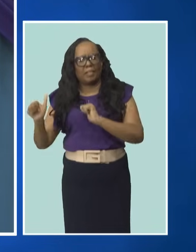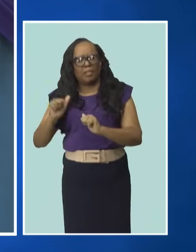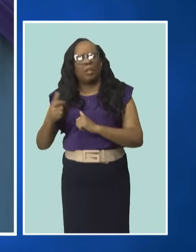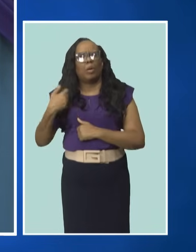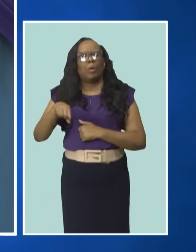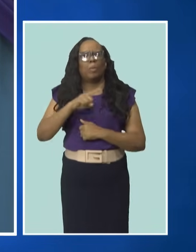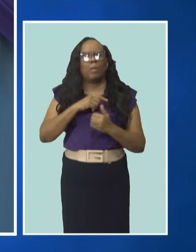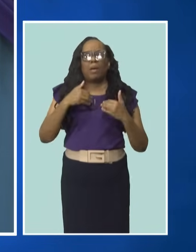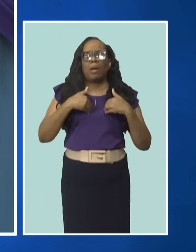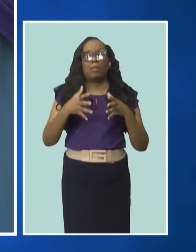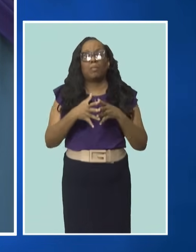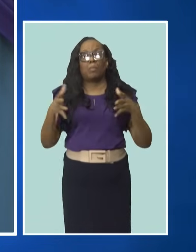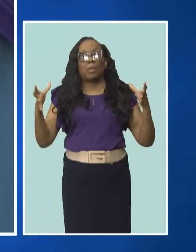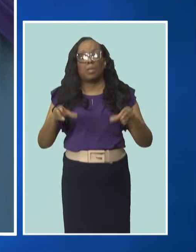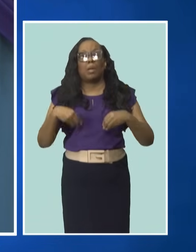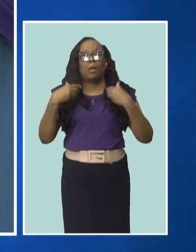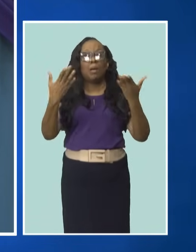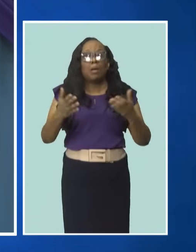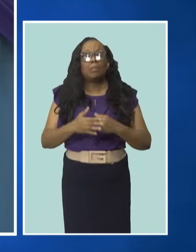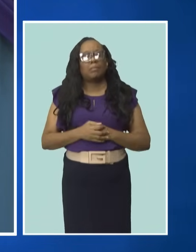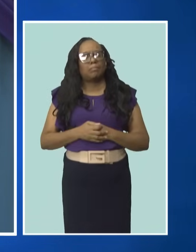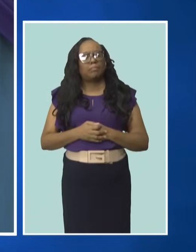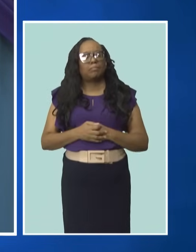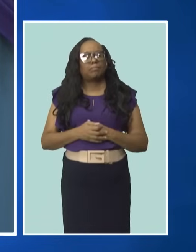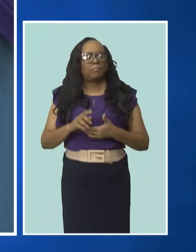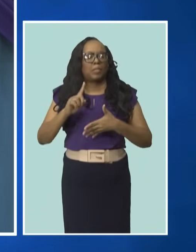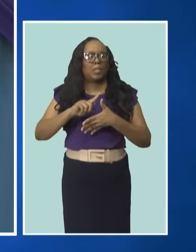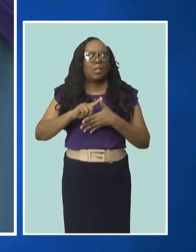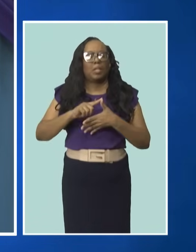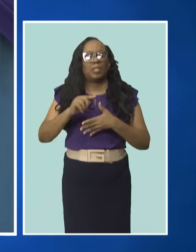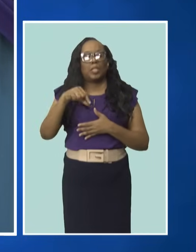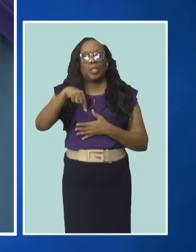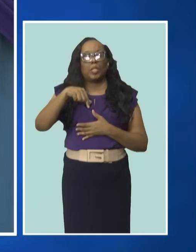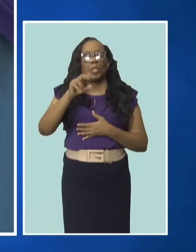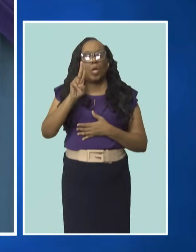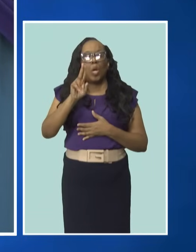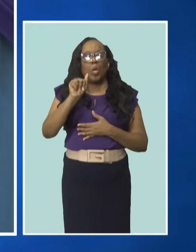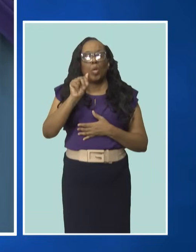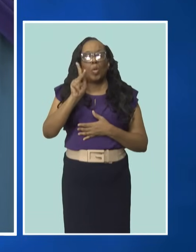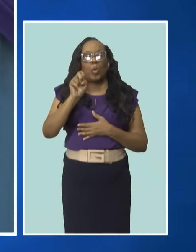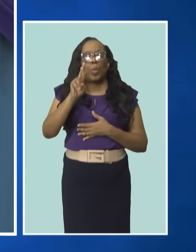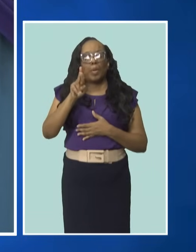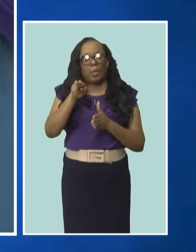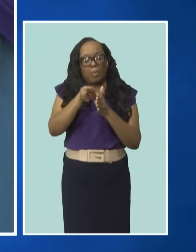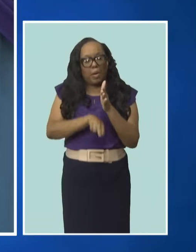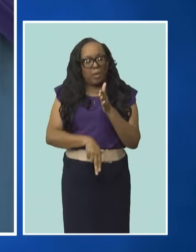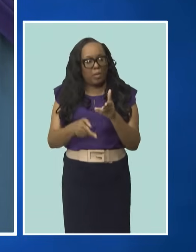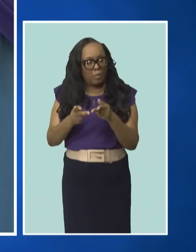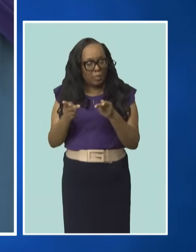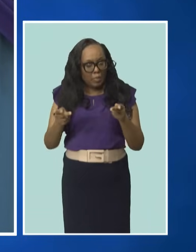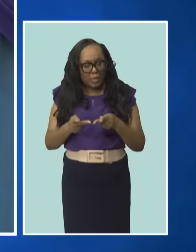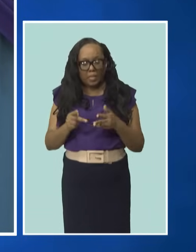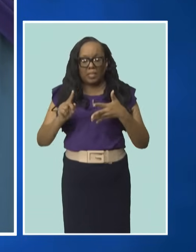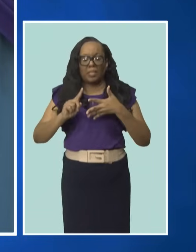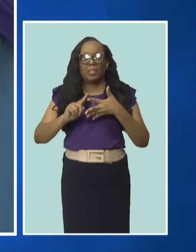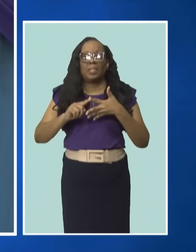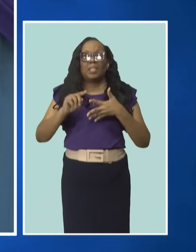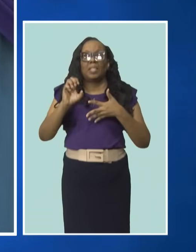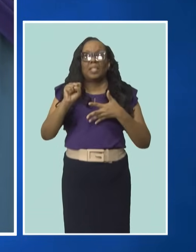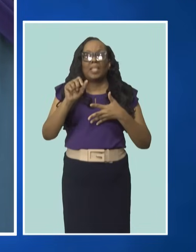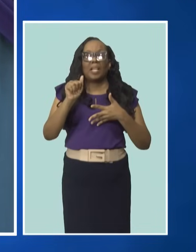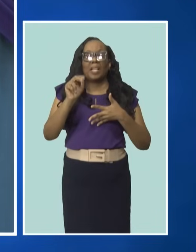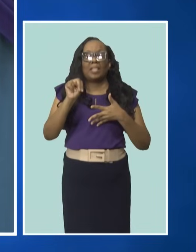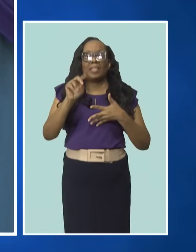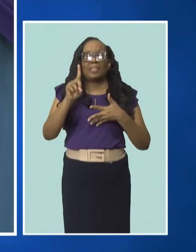offer. Visit the Quaker burial site in Church Village and the near St. Philip Church with its sandbox tree. You don't see